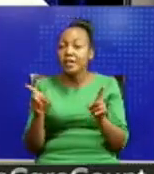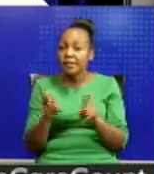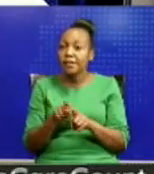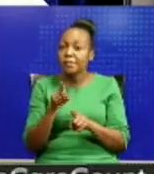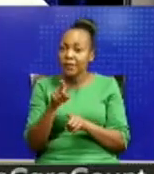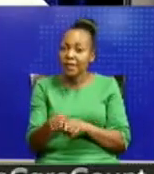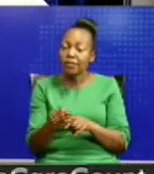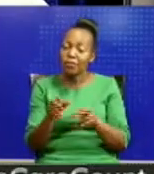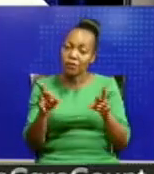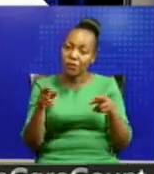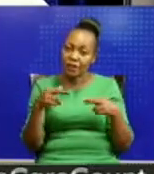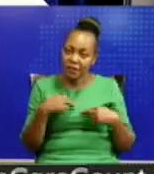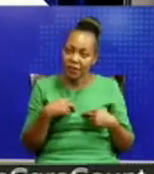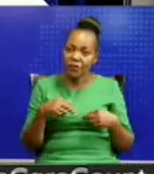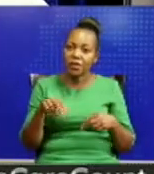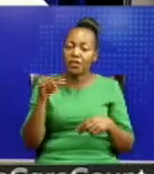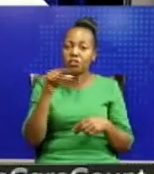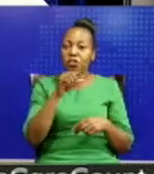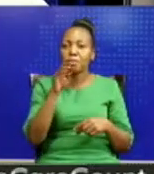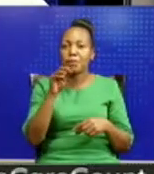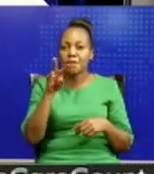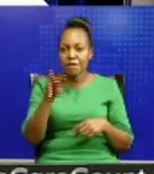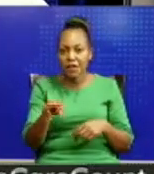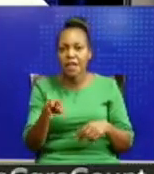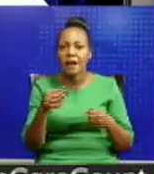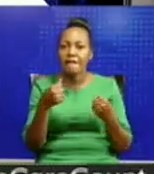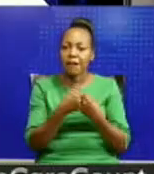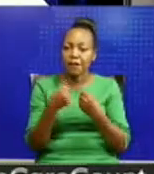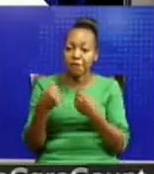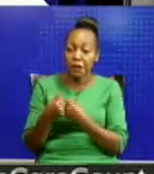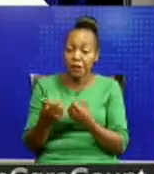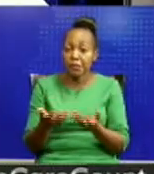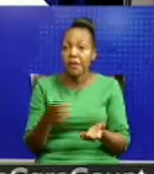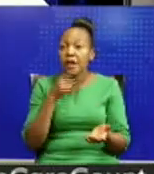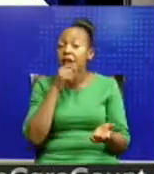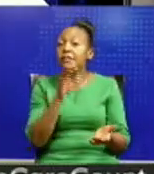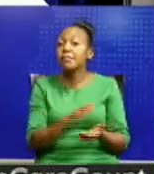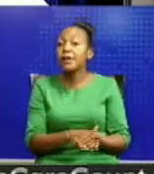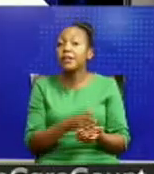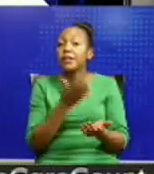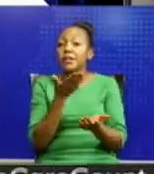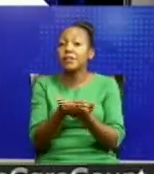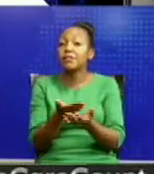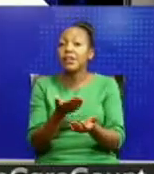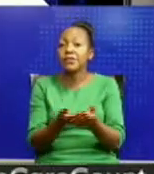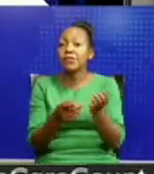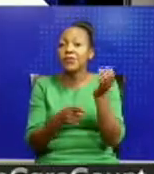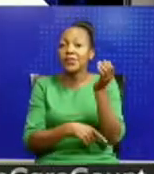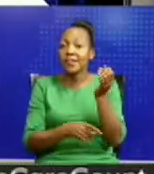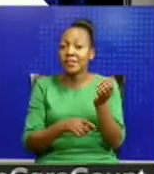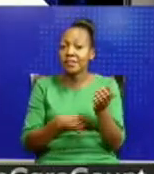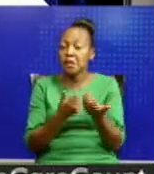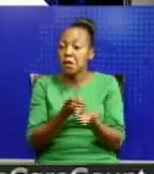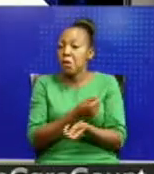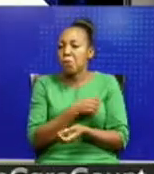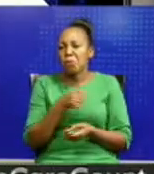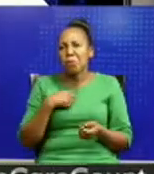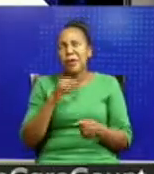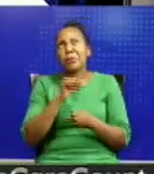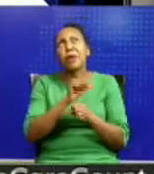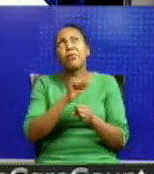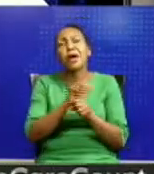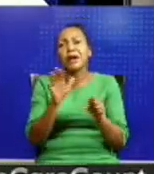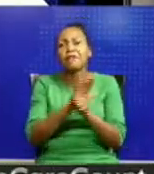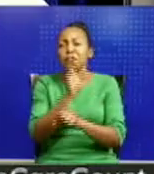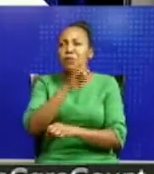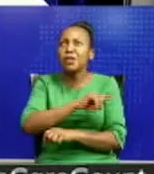also result in a gender-based violence where the husband demands his conjugal rights, and this woman who has been